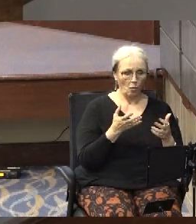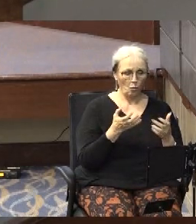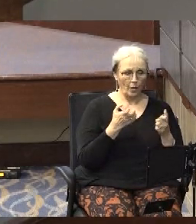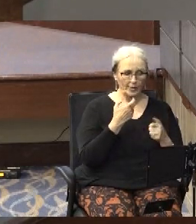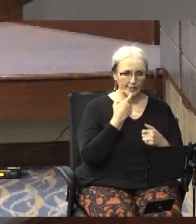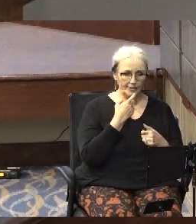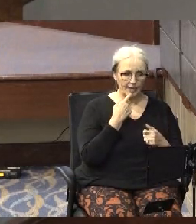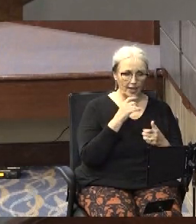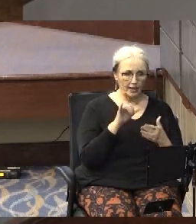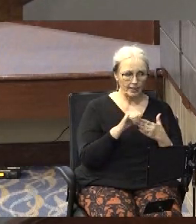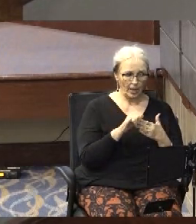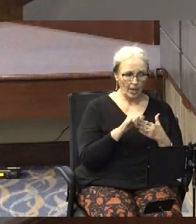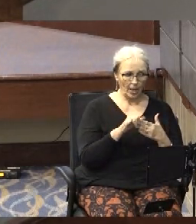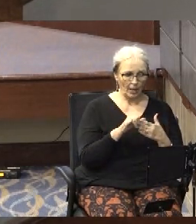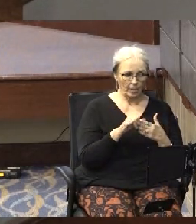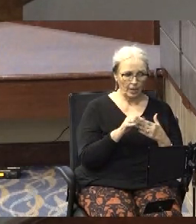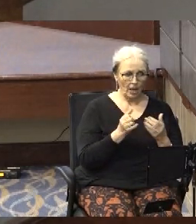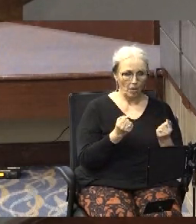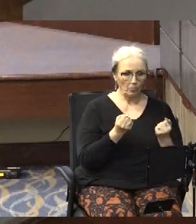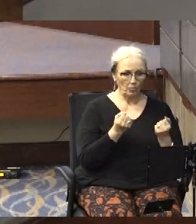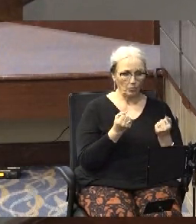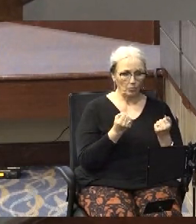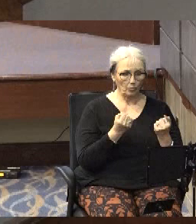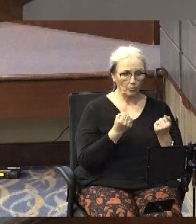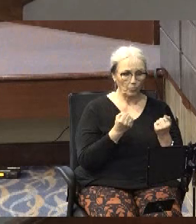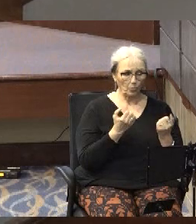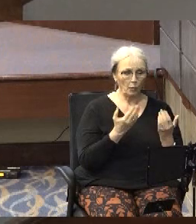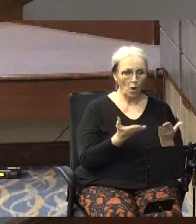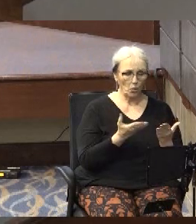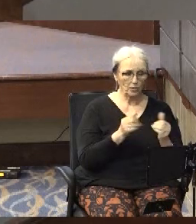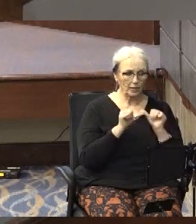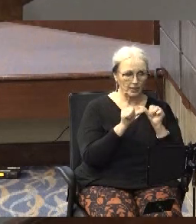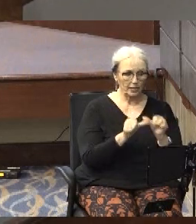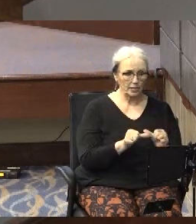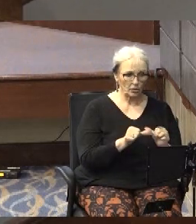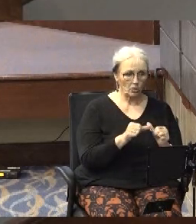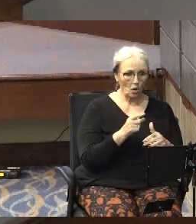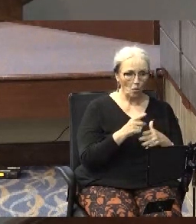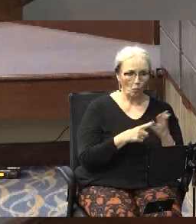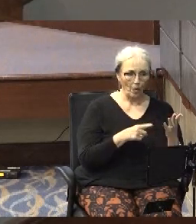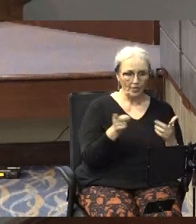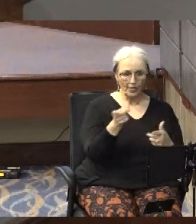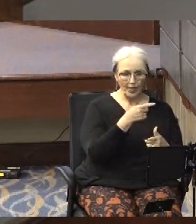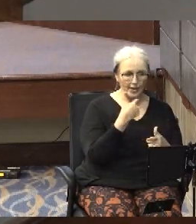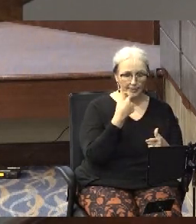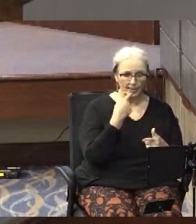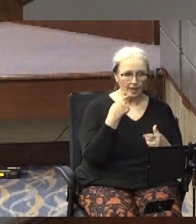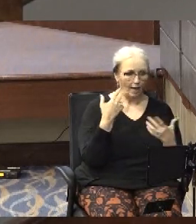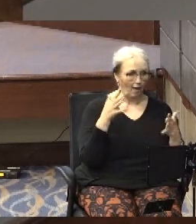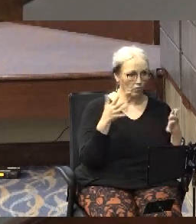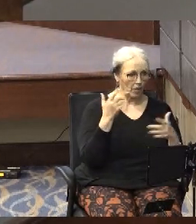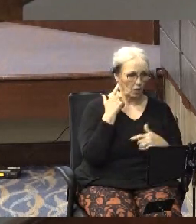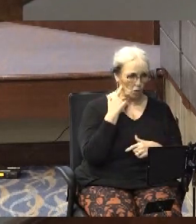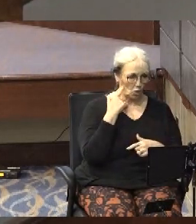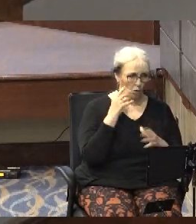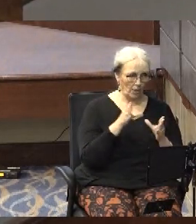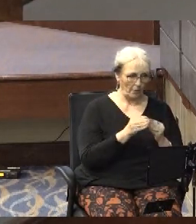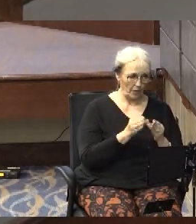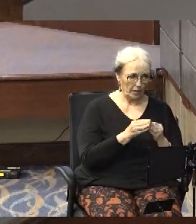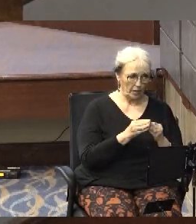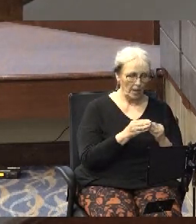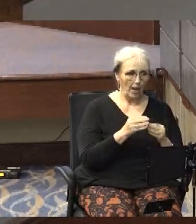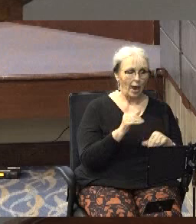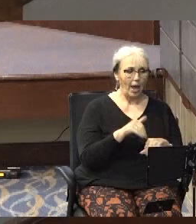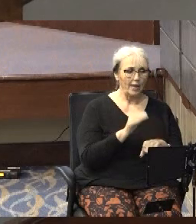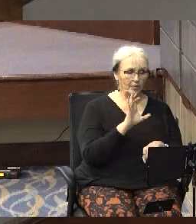say that I oppose the continuance. I think everything that has been said, I've already heard in a meeting at the